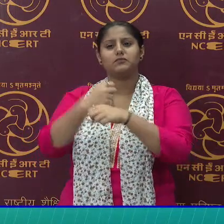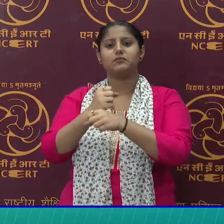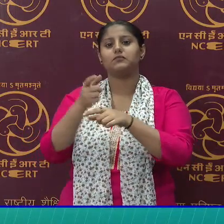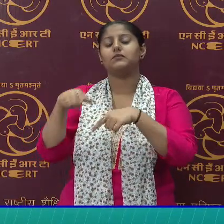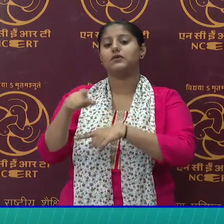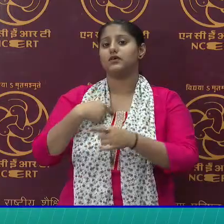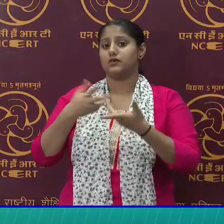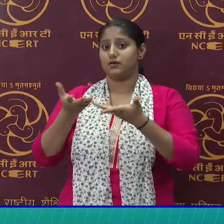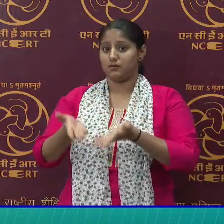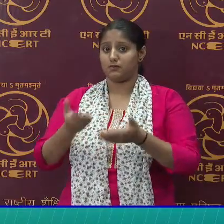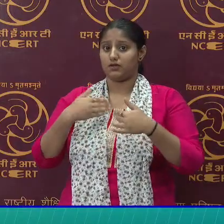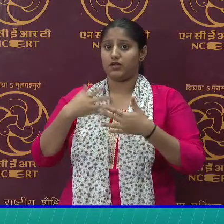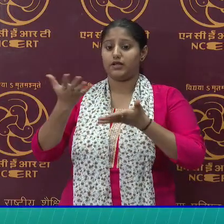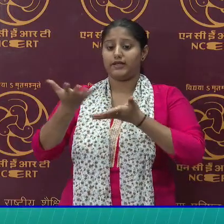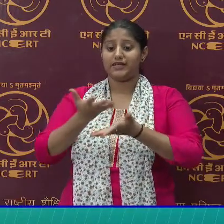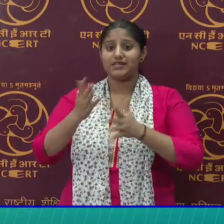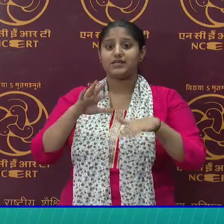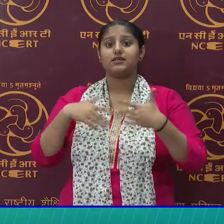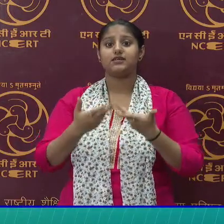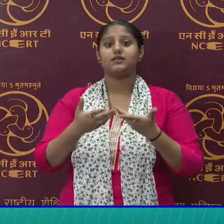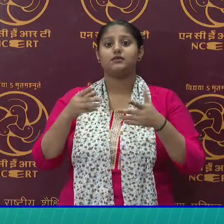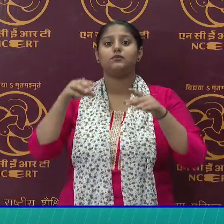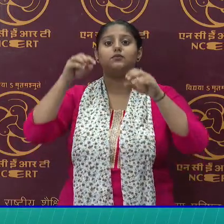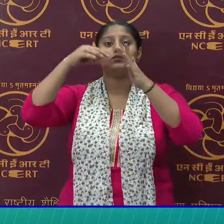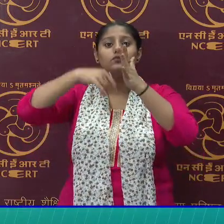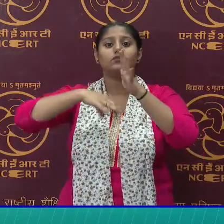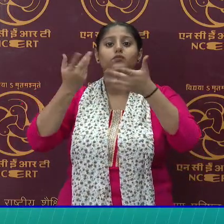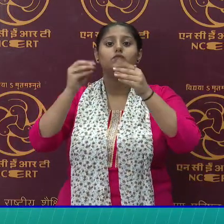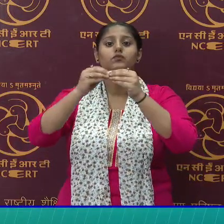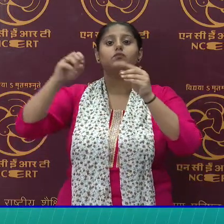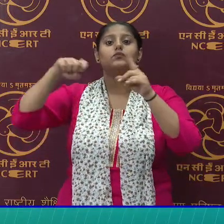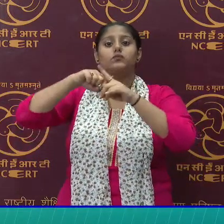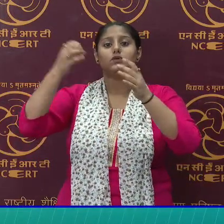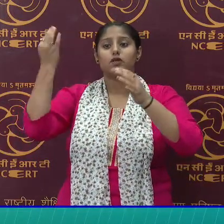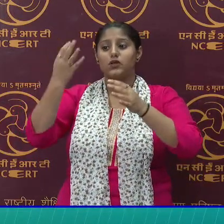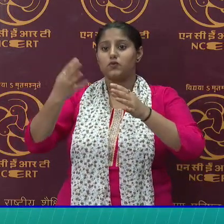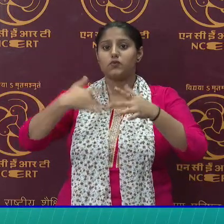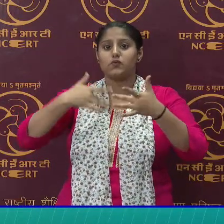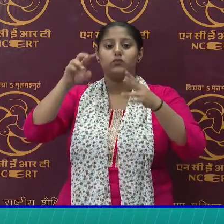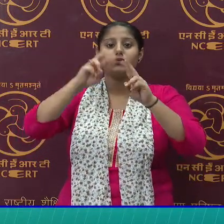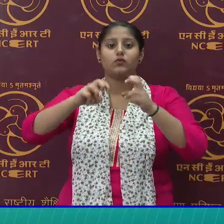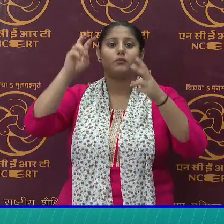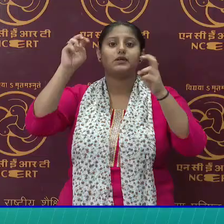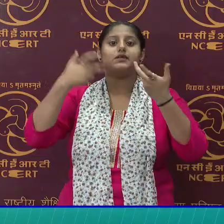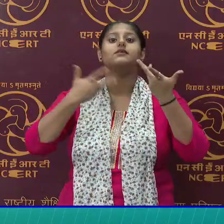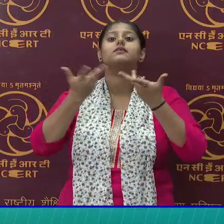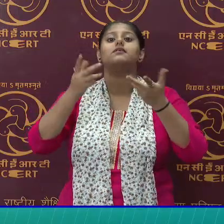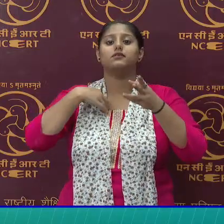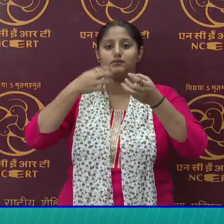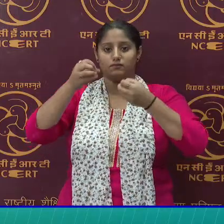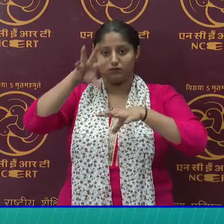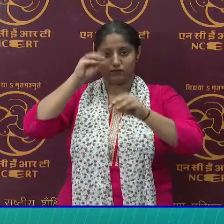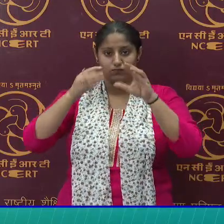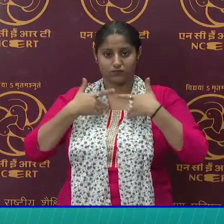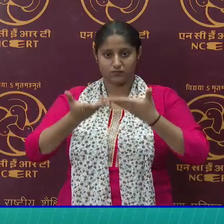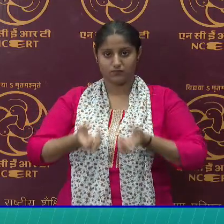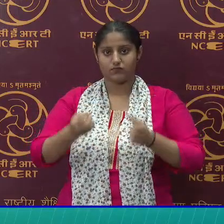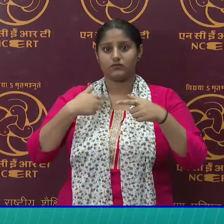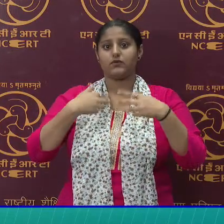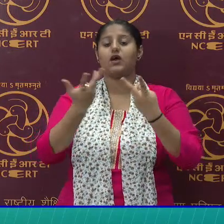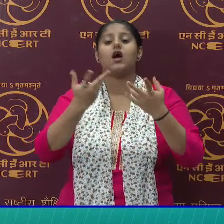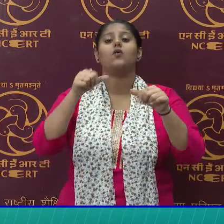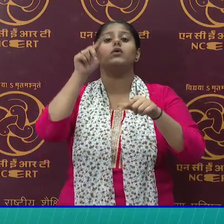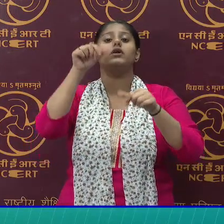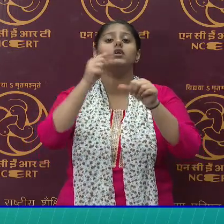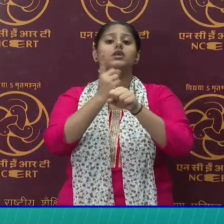we are here to discuss what is new and innovative about this book and how teachers can use this